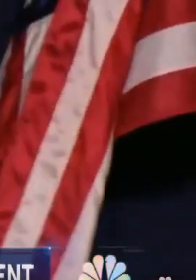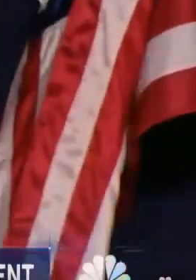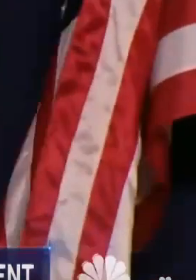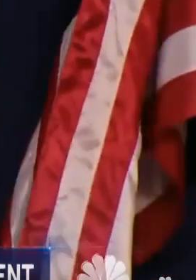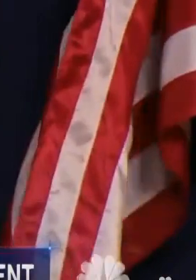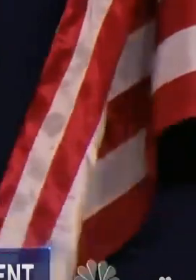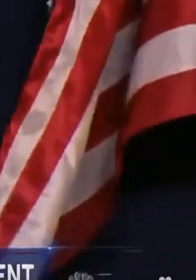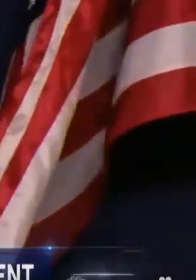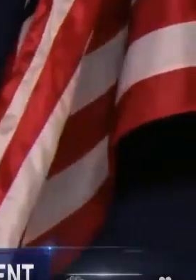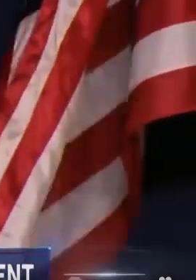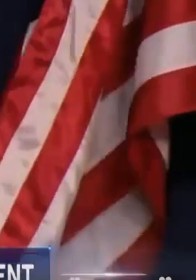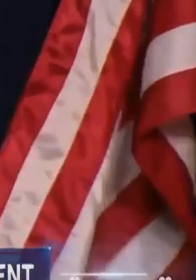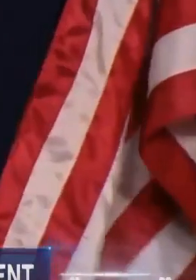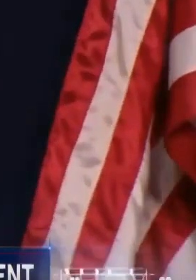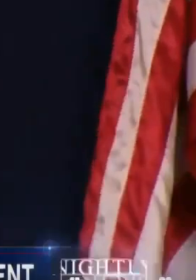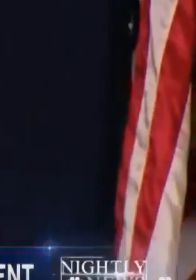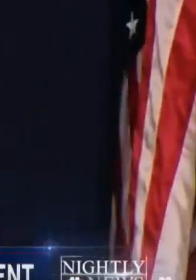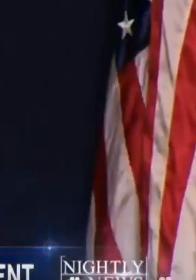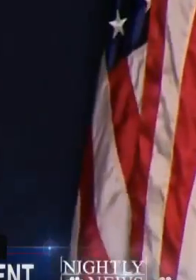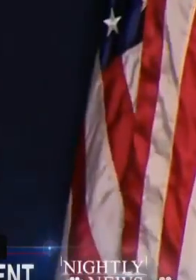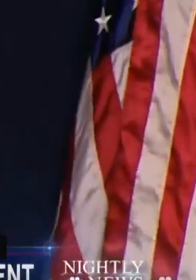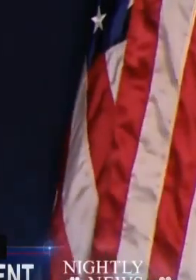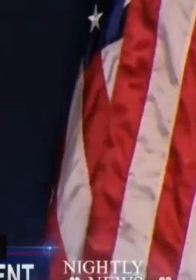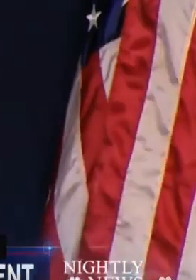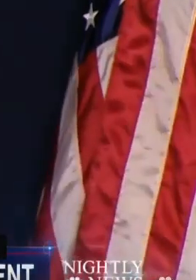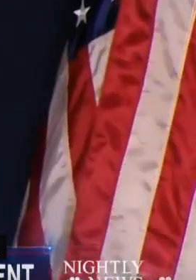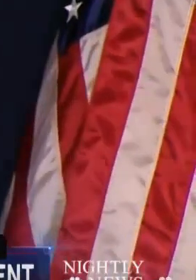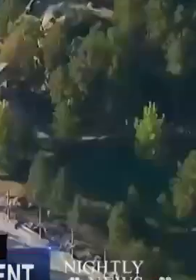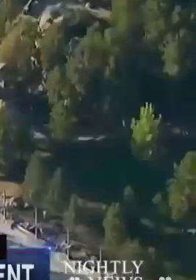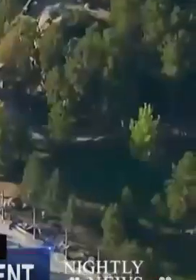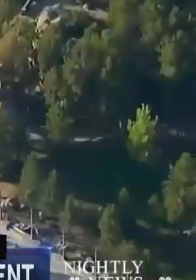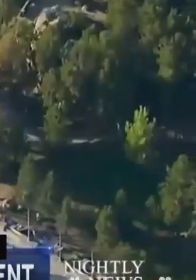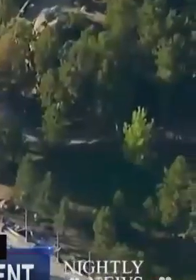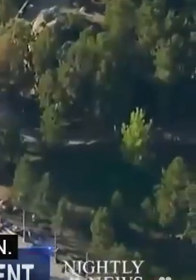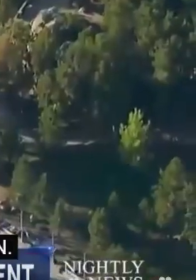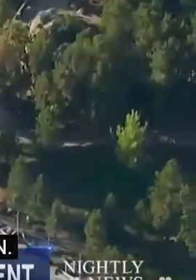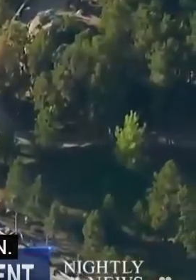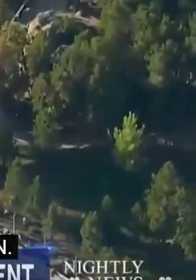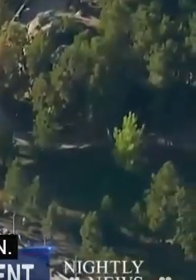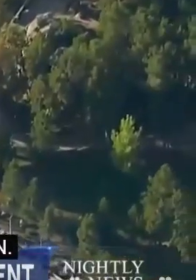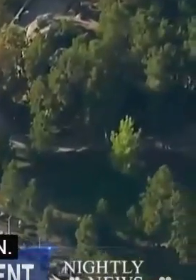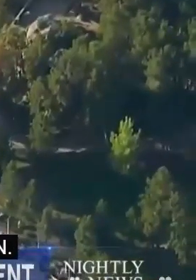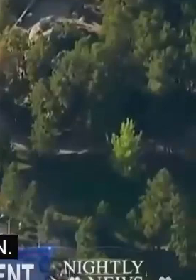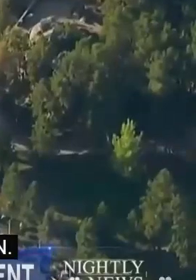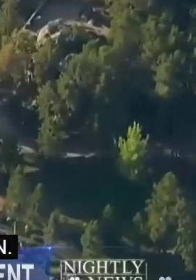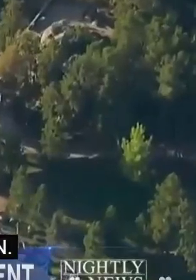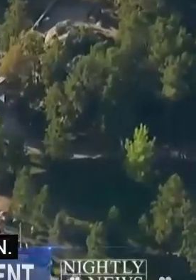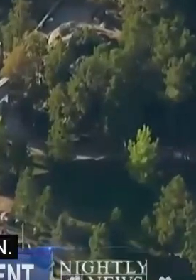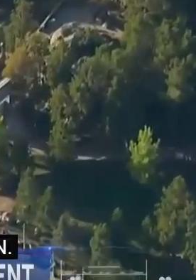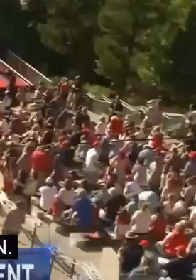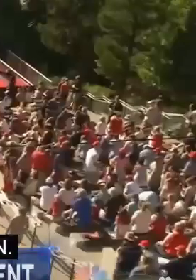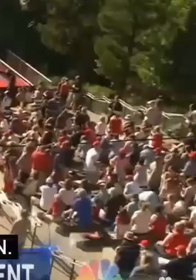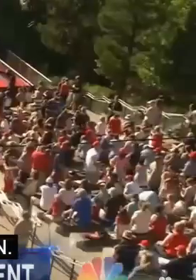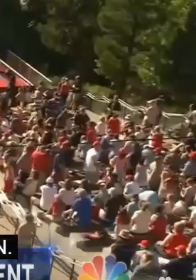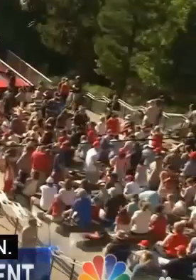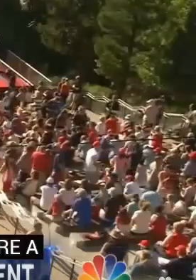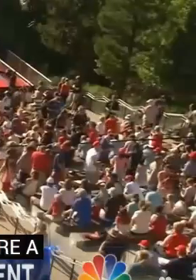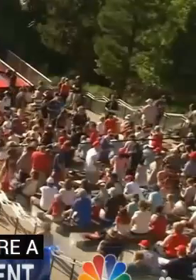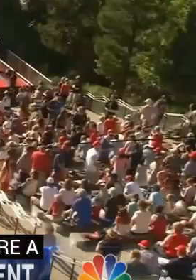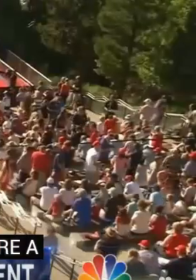bad, evil people. It will not happen. Before a packed, nearly maskless crowd, he